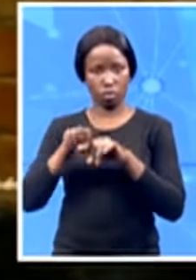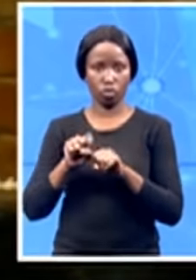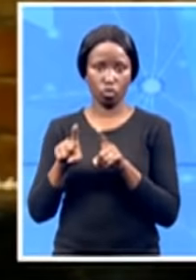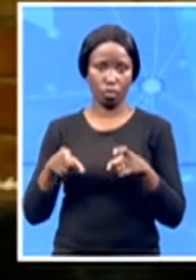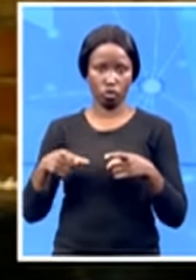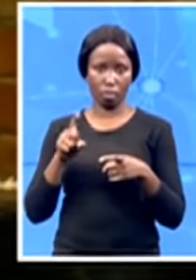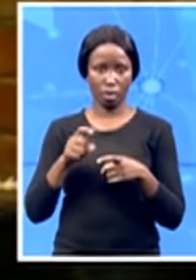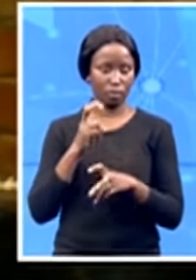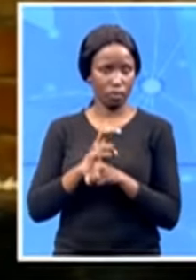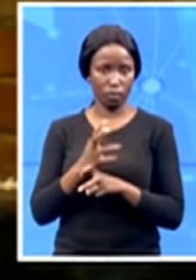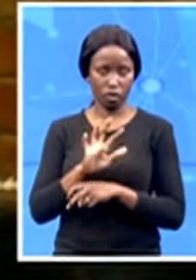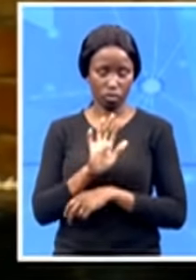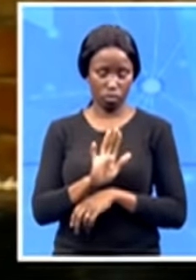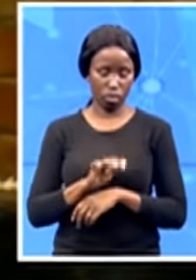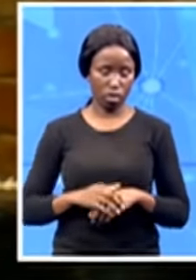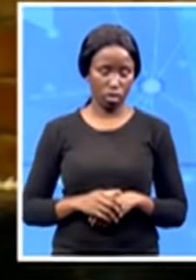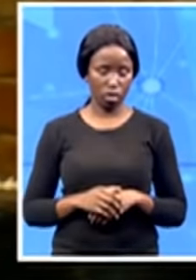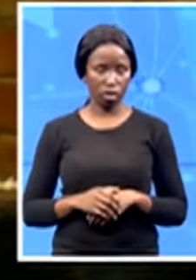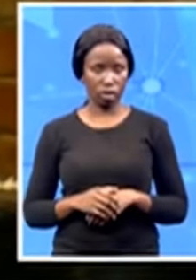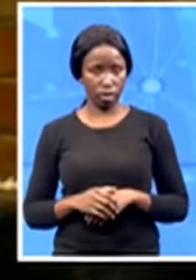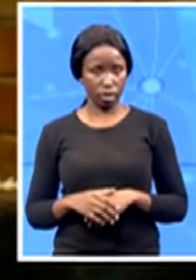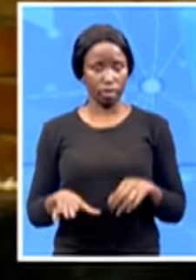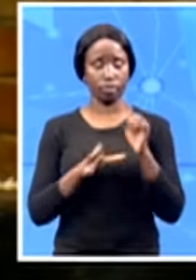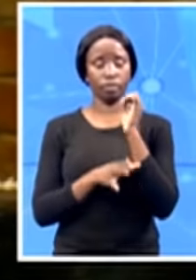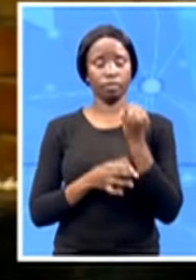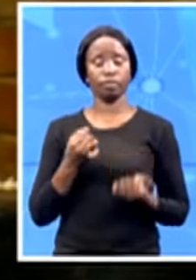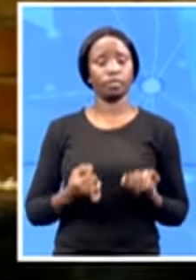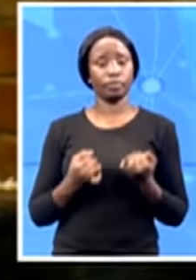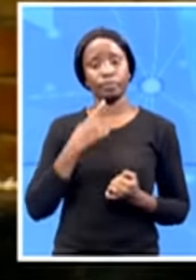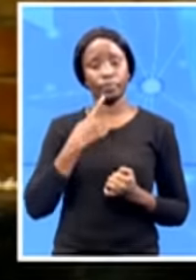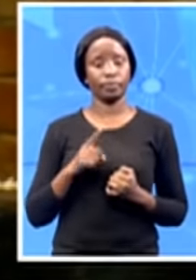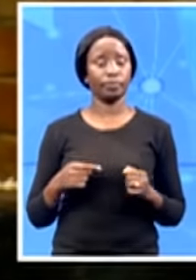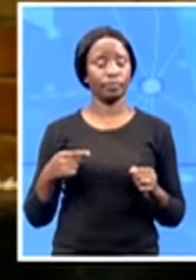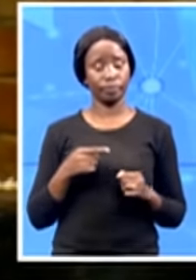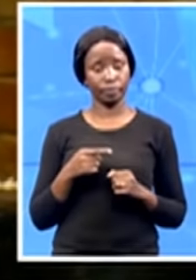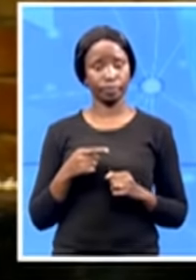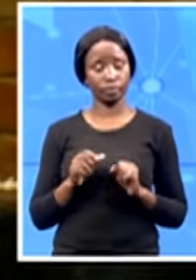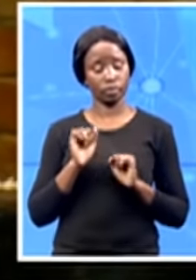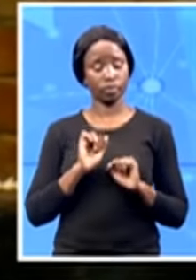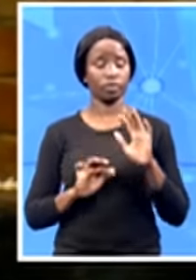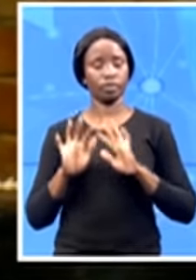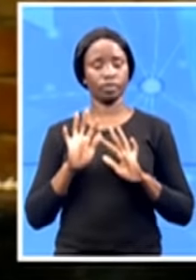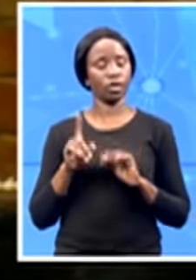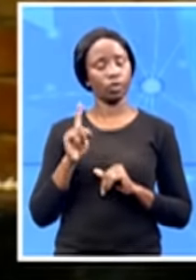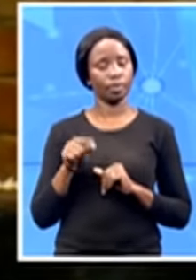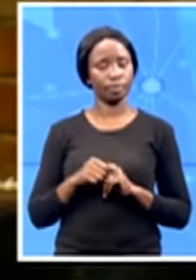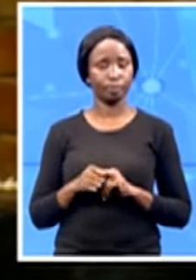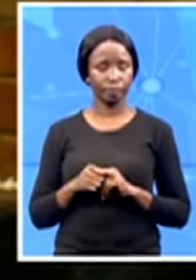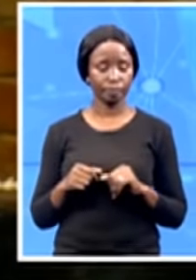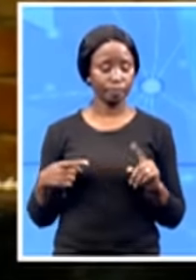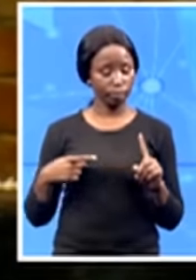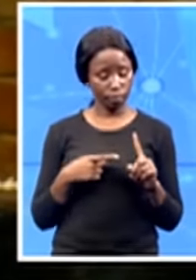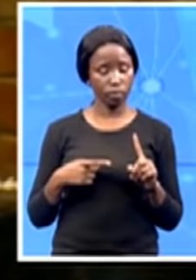The Constitutional Court holds that it is disturbing that he, who twice swore allegiance to the